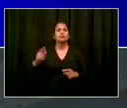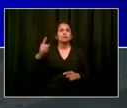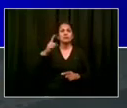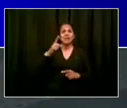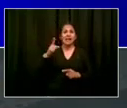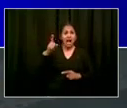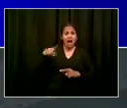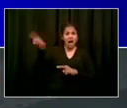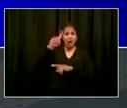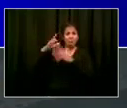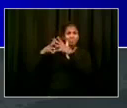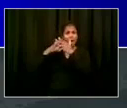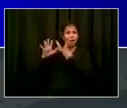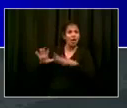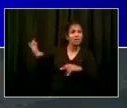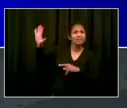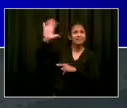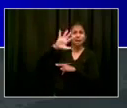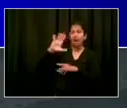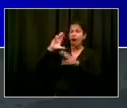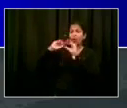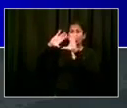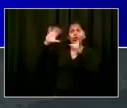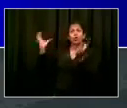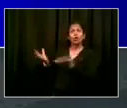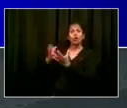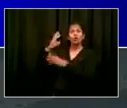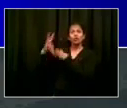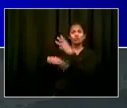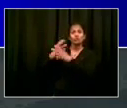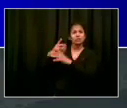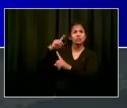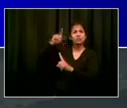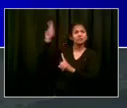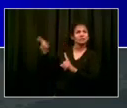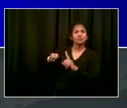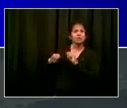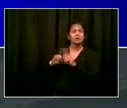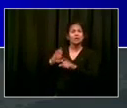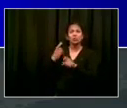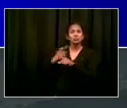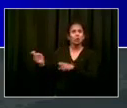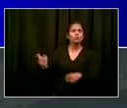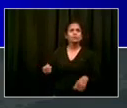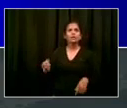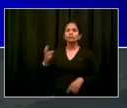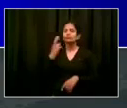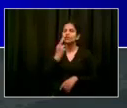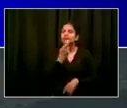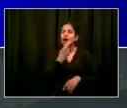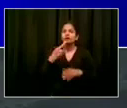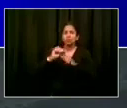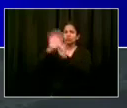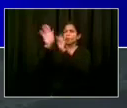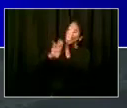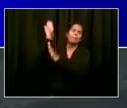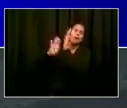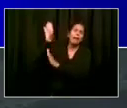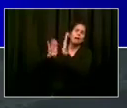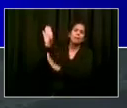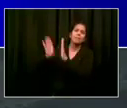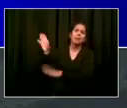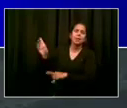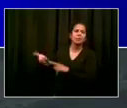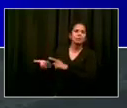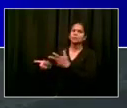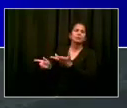the resurgences we've seen, particularly most recently in Western Europe. So we have to keep a close eye on this. And I believe firmly